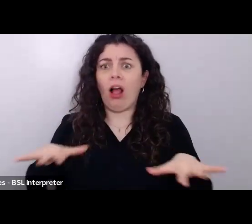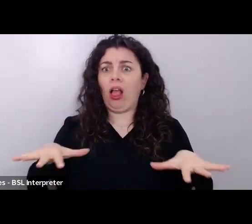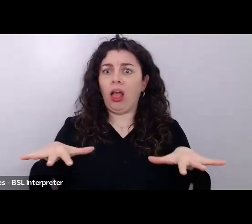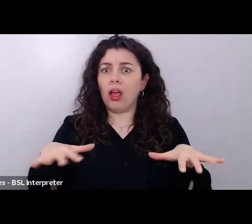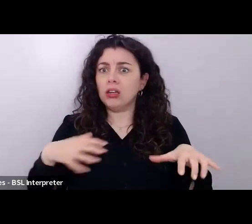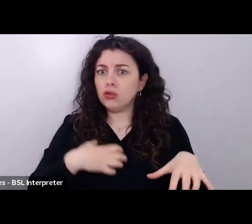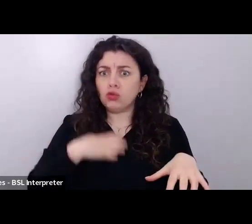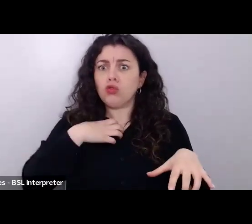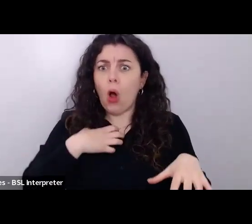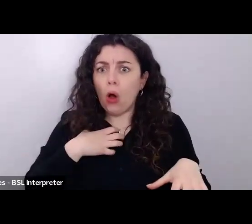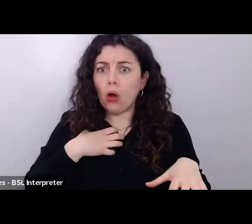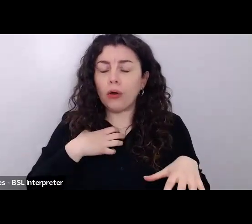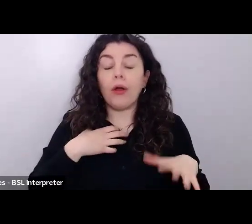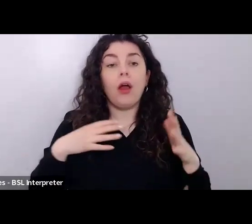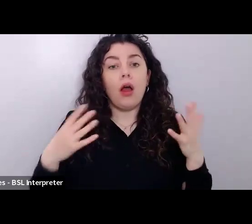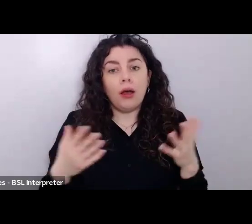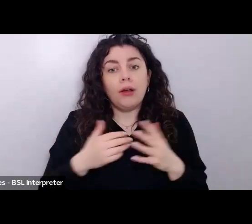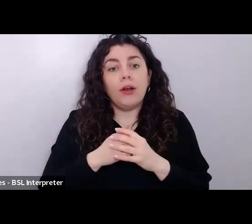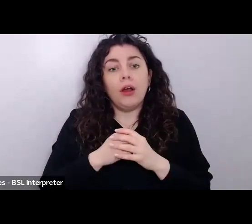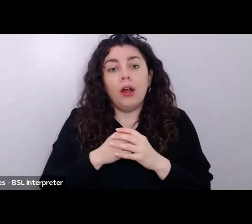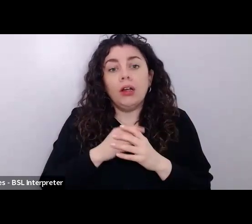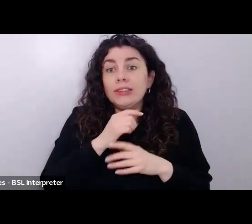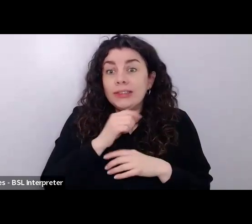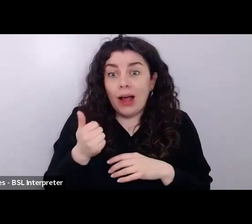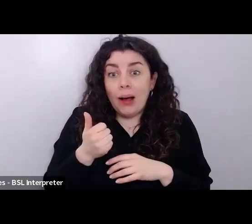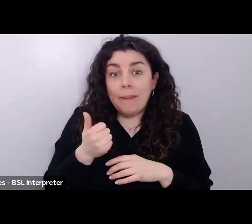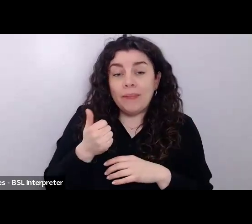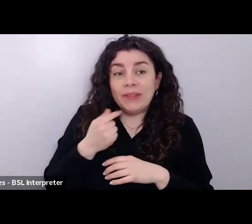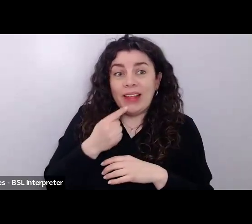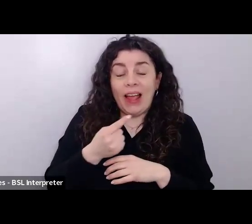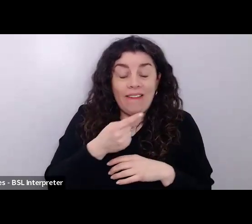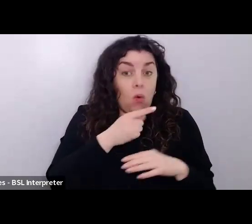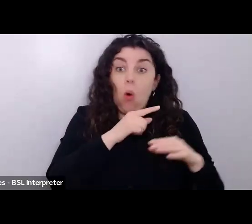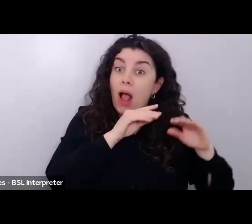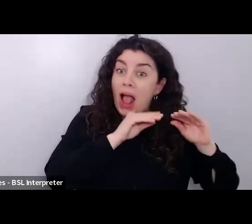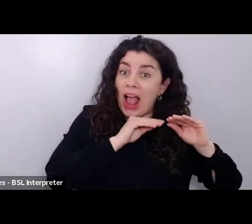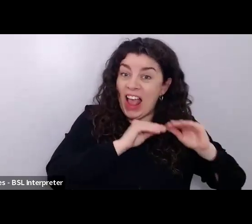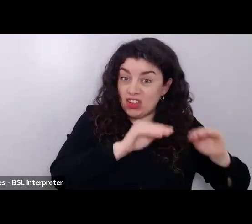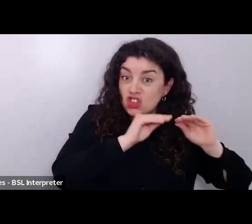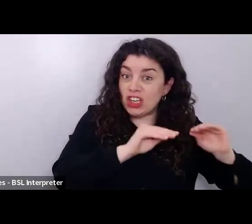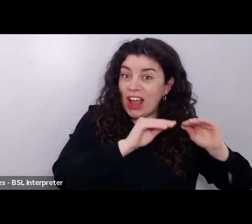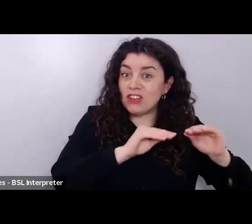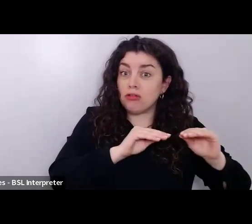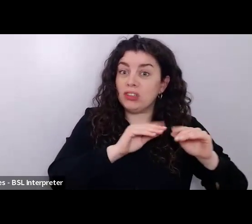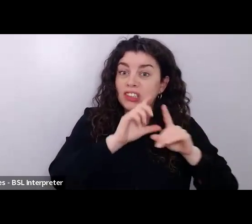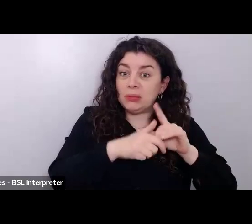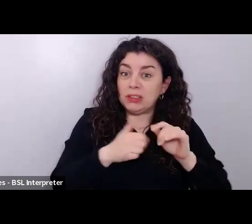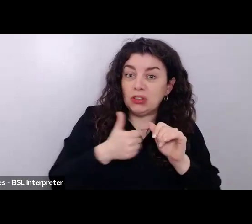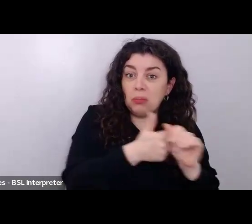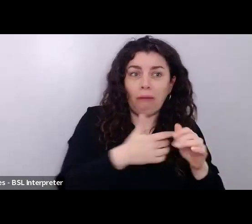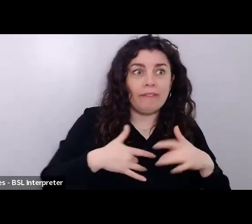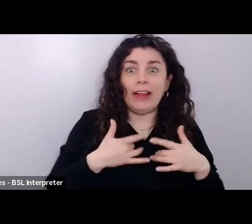often said that in the education system, disability support can feel like a little bit of a